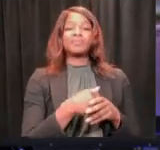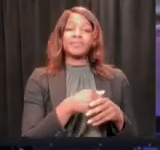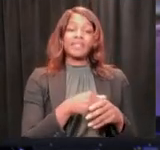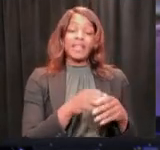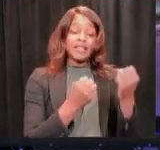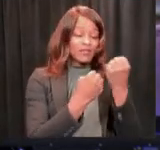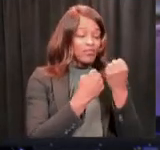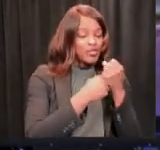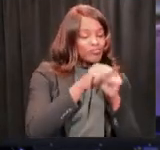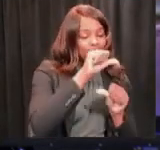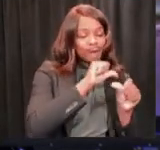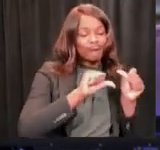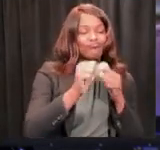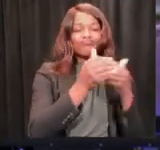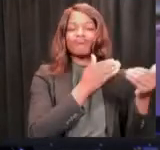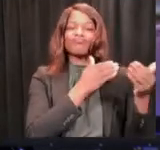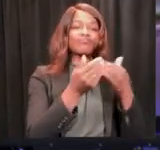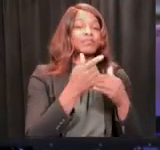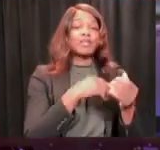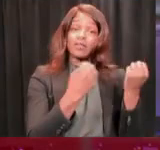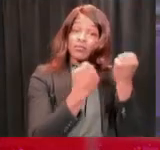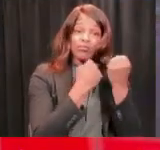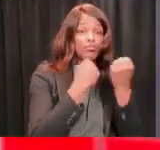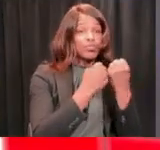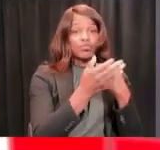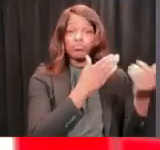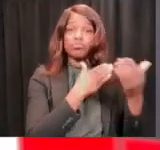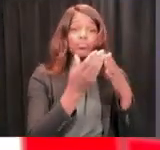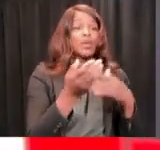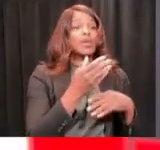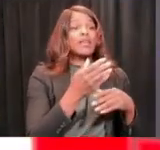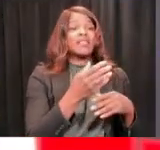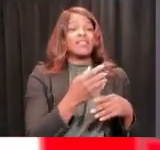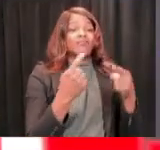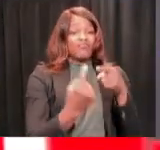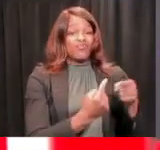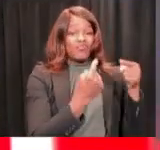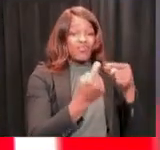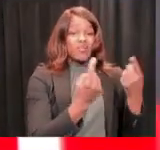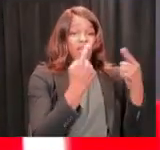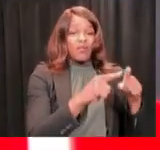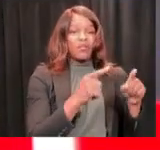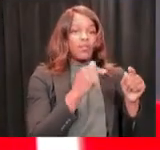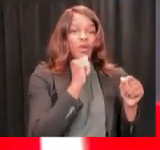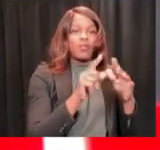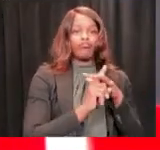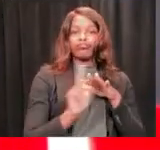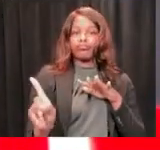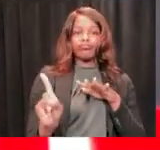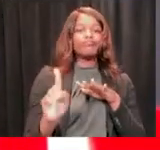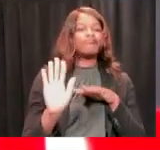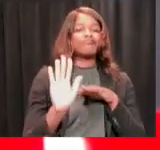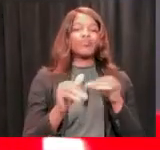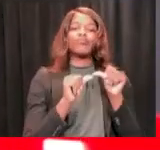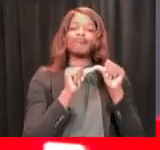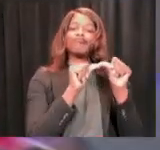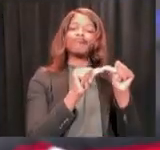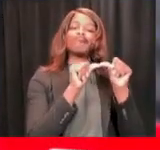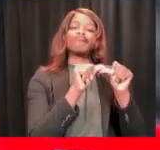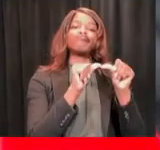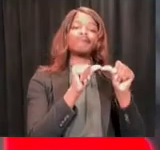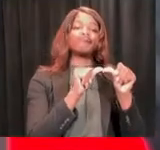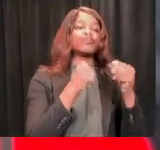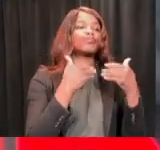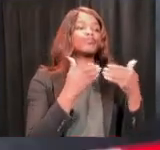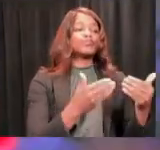stick together through this thing, that I've got your back, that when difficulty comes, we don't run, right? But we hang in there and we press our way